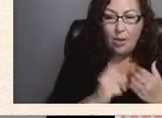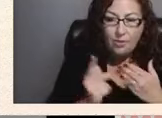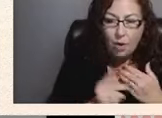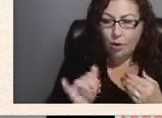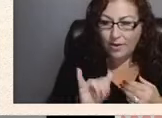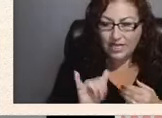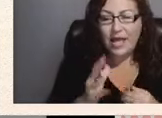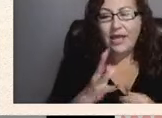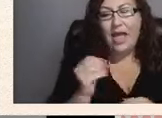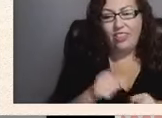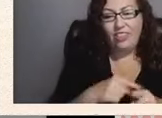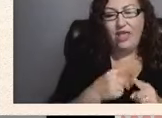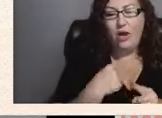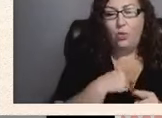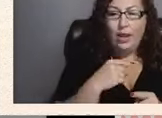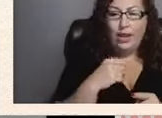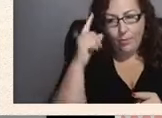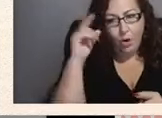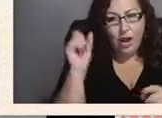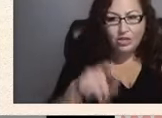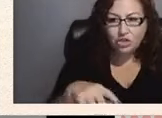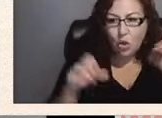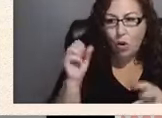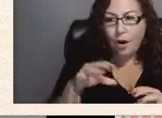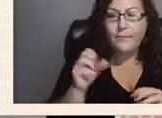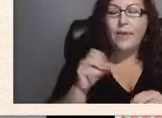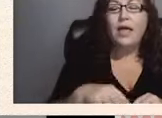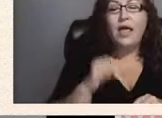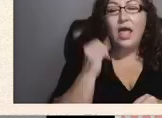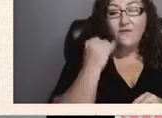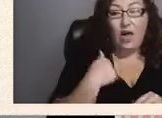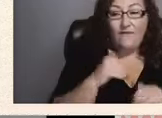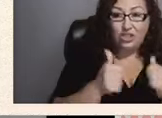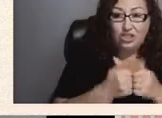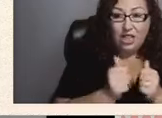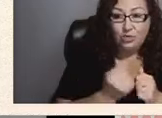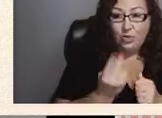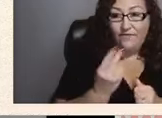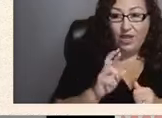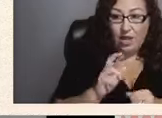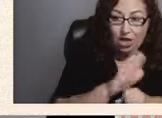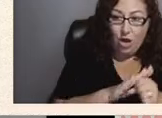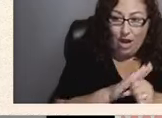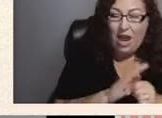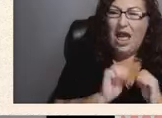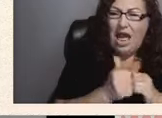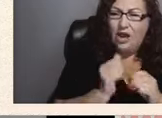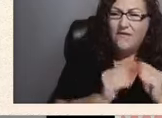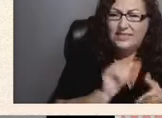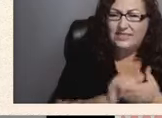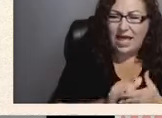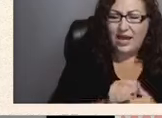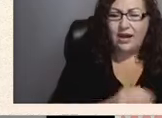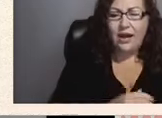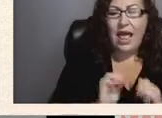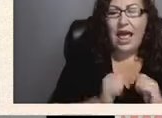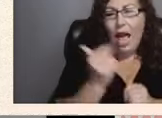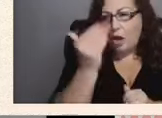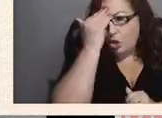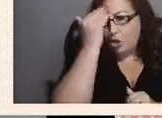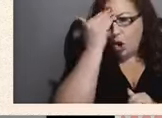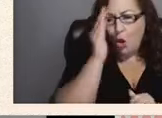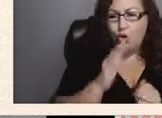and then we kind of brainstorm about if you're having a challenge with Voc Rehab in your area, how do you fix that? How do you know your